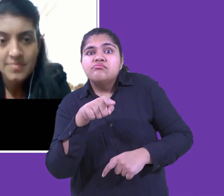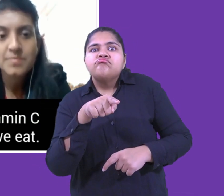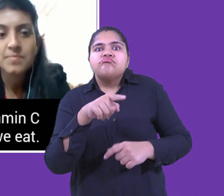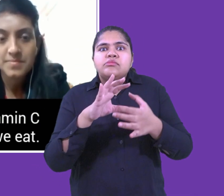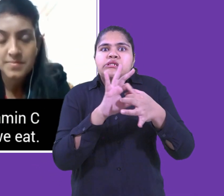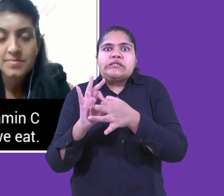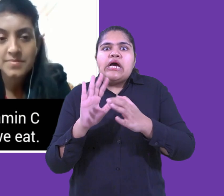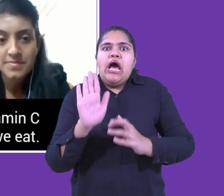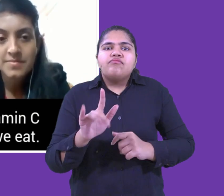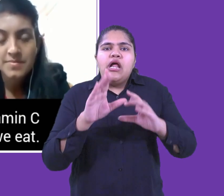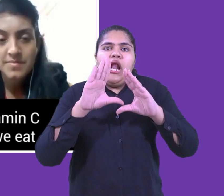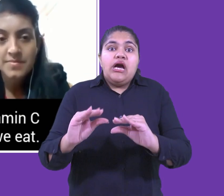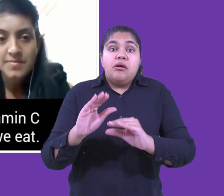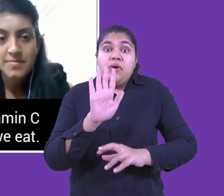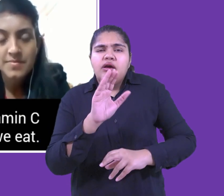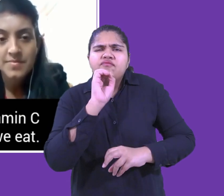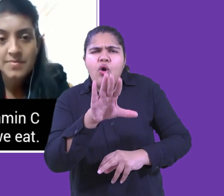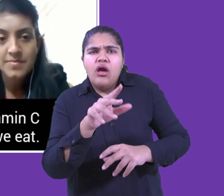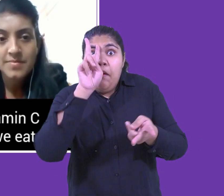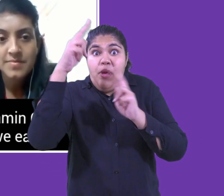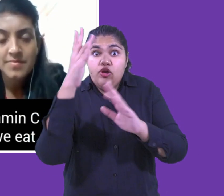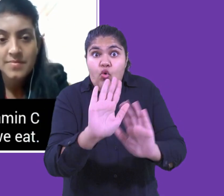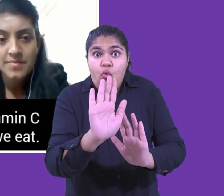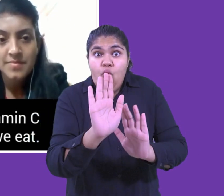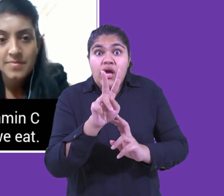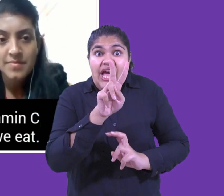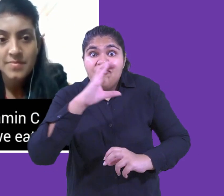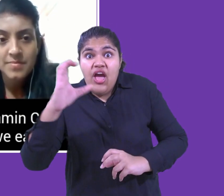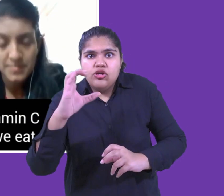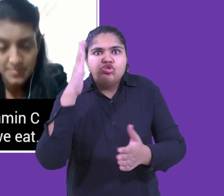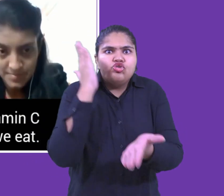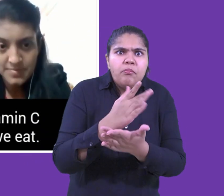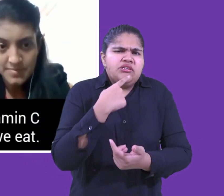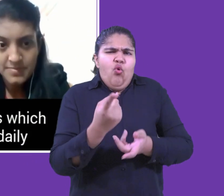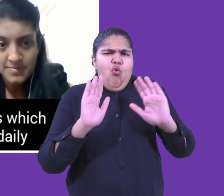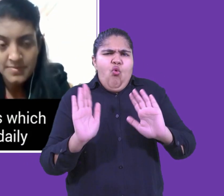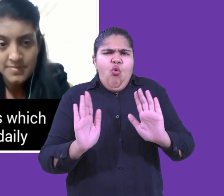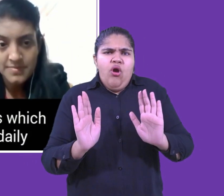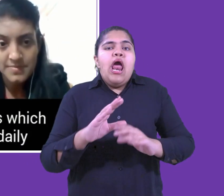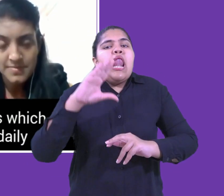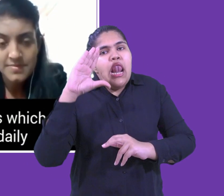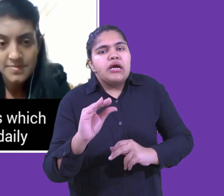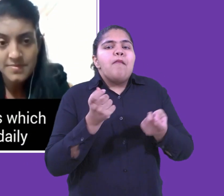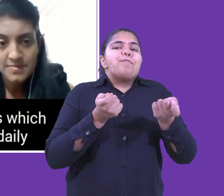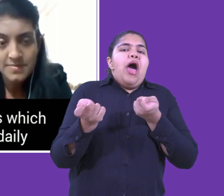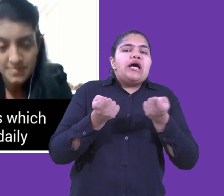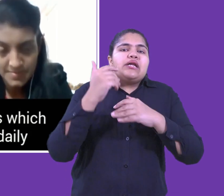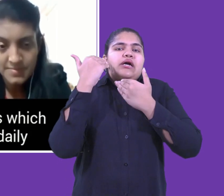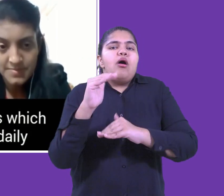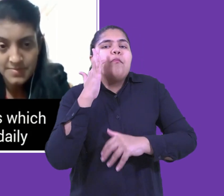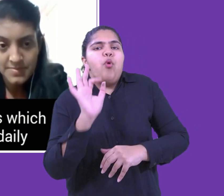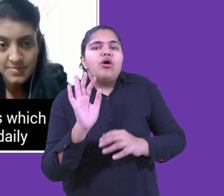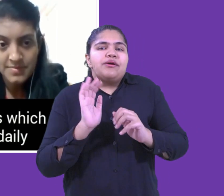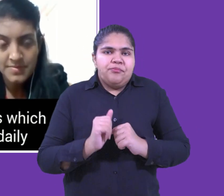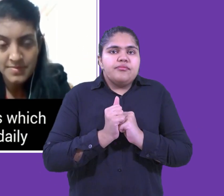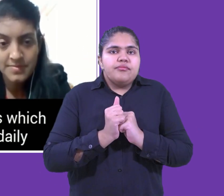C. Hmm. See, the daily requirement of the vitamin C takes place through the food which we eat. There are a lot of food articles, vegetables,